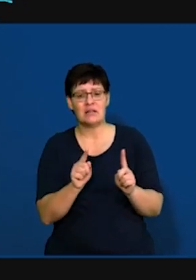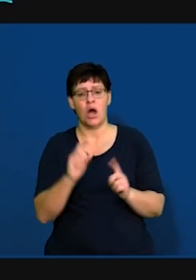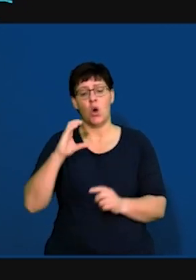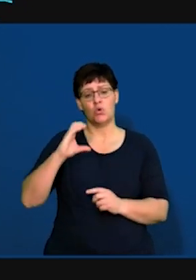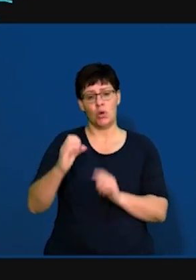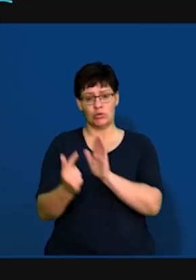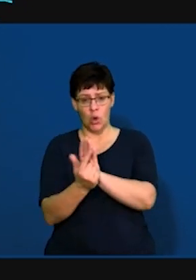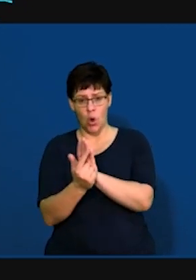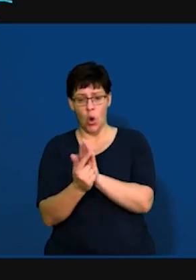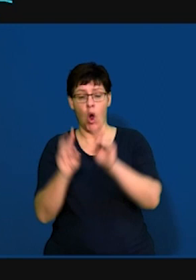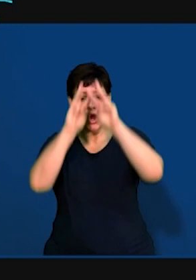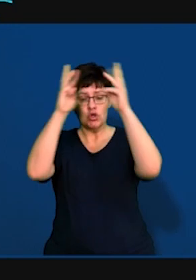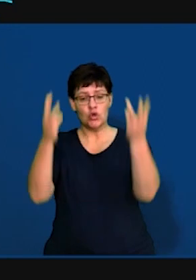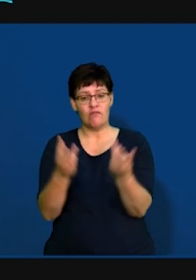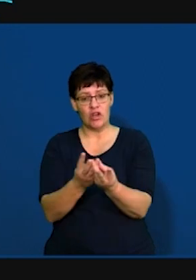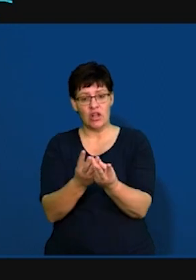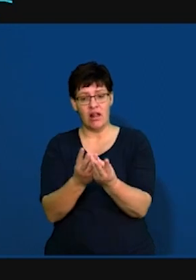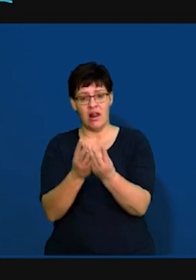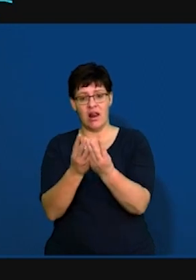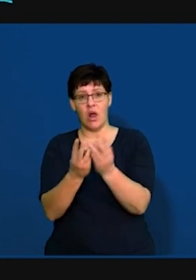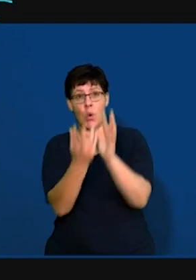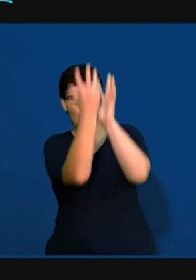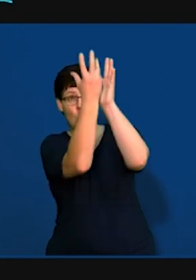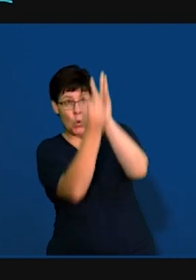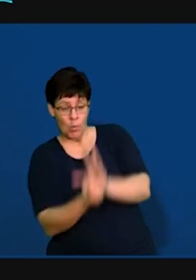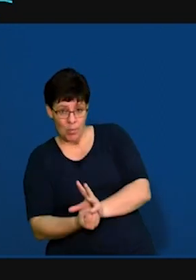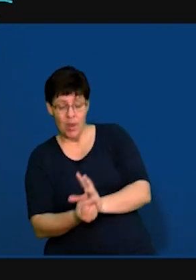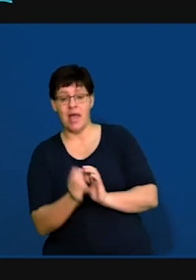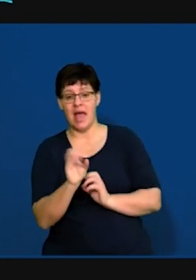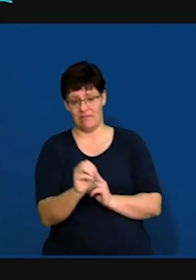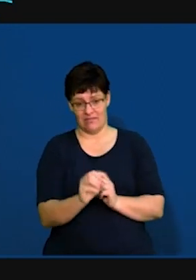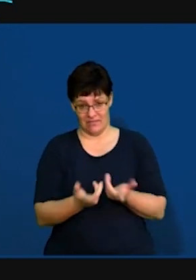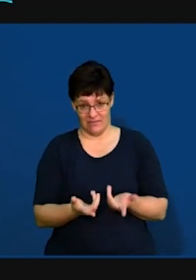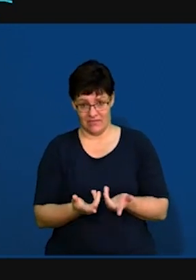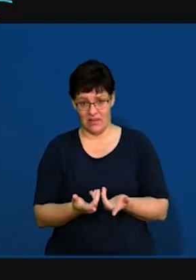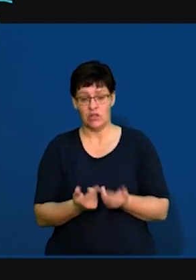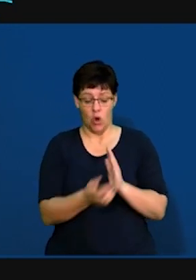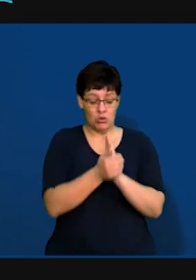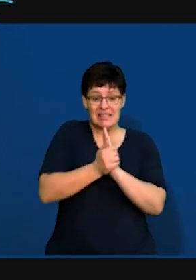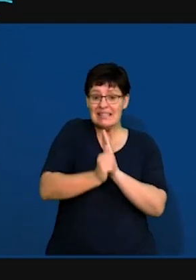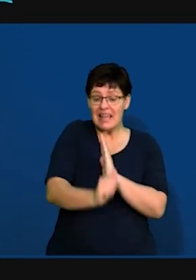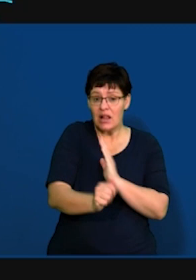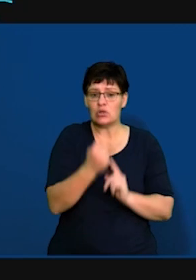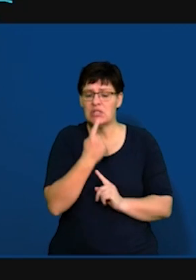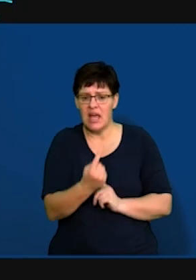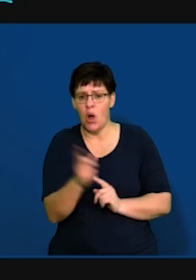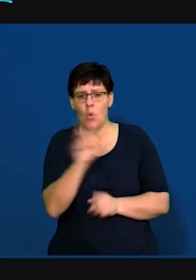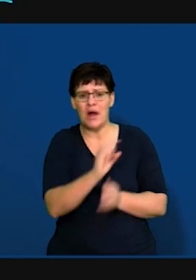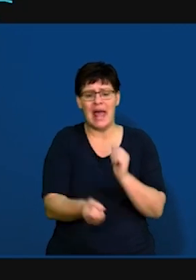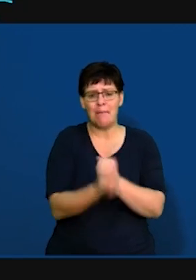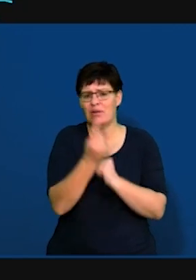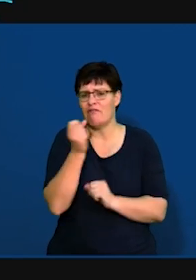and the universal gravitation. Now, in what way? The very same skills that in response to this question to say what happens to the